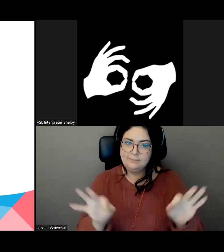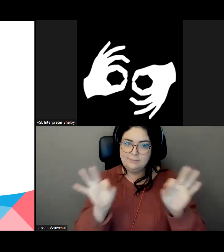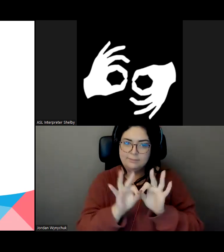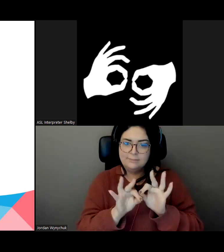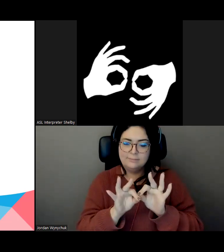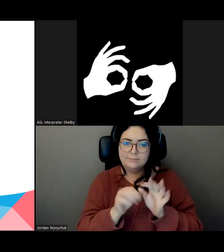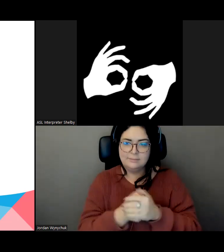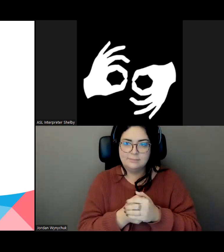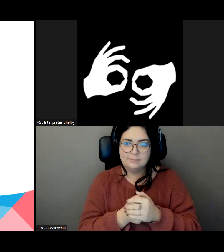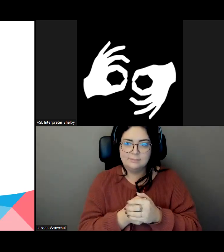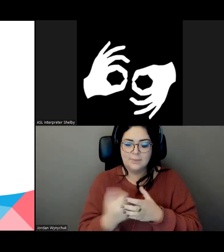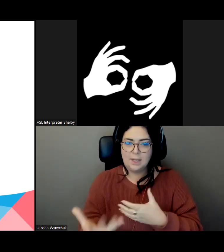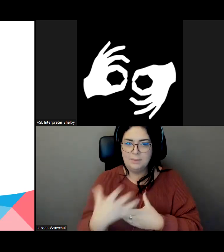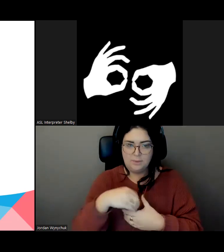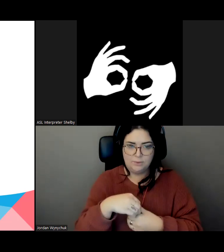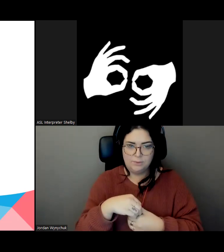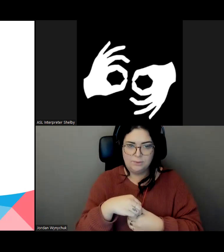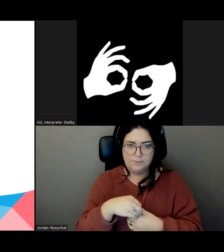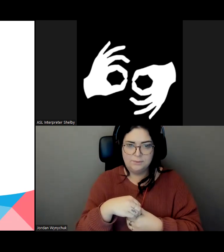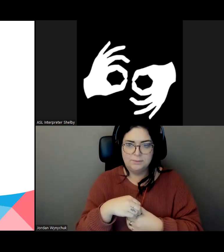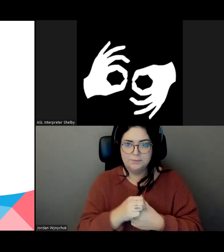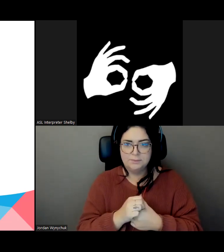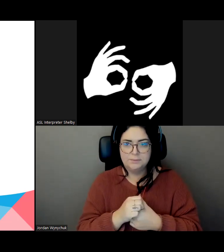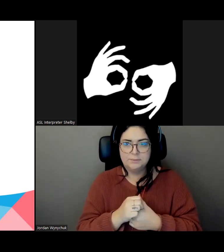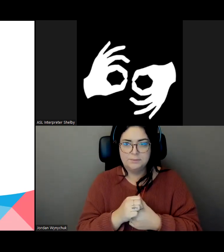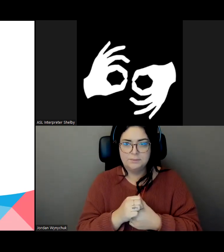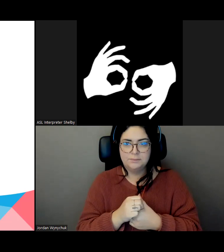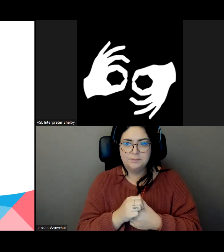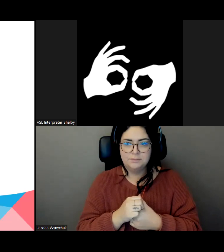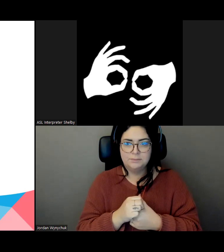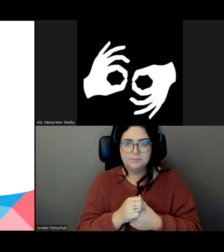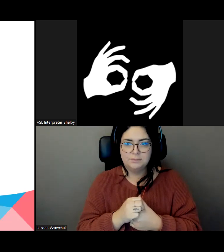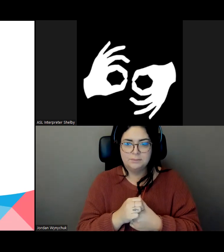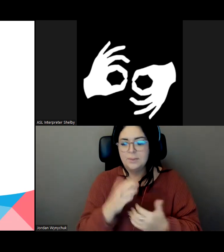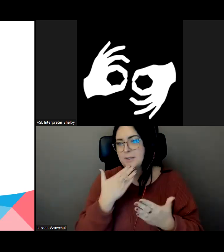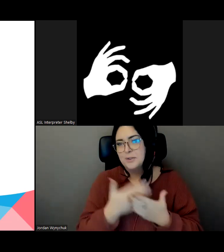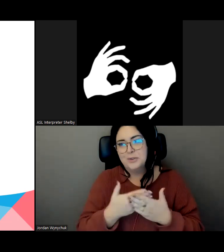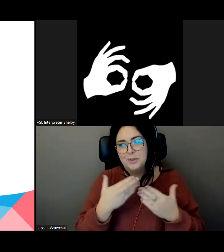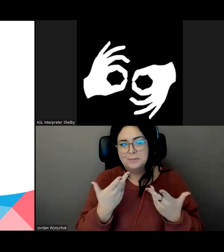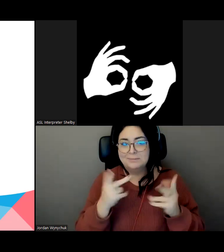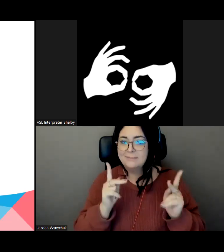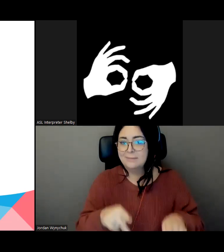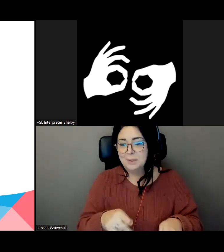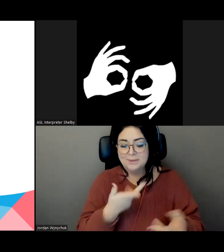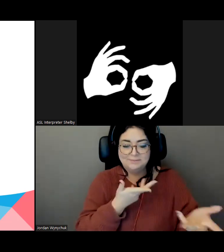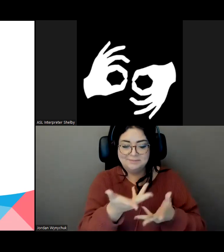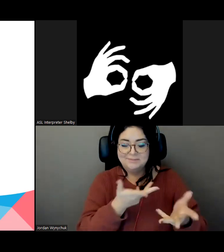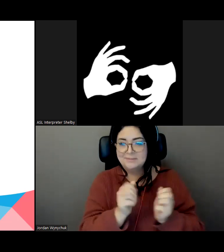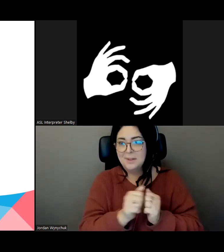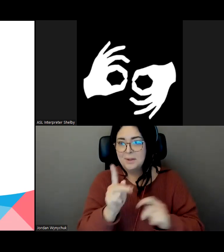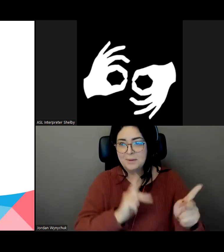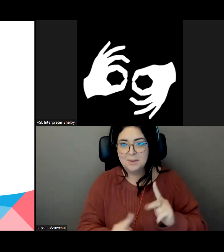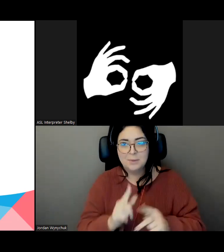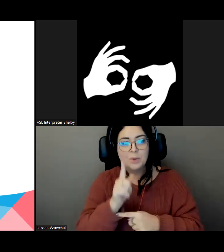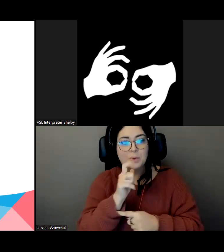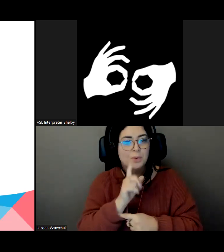to be inclusive and just a good human being towards people that are different